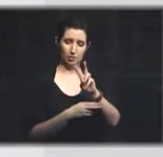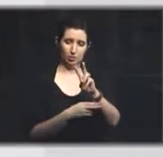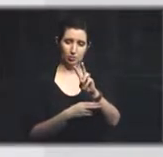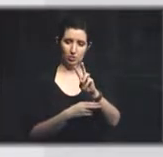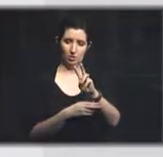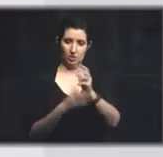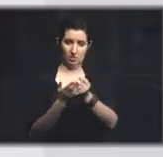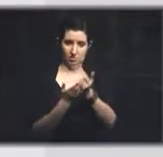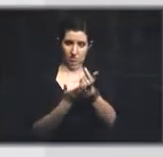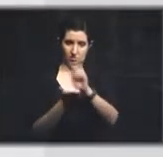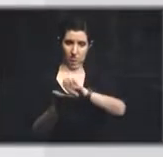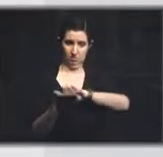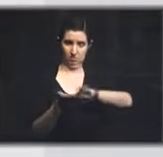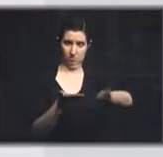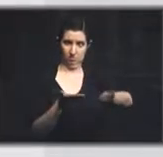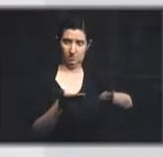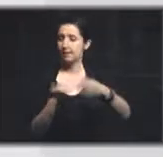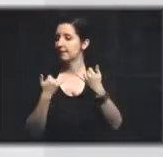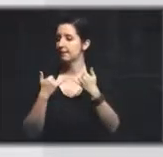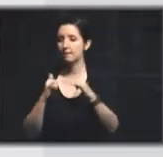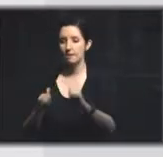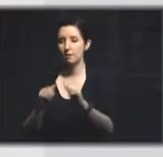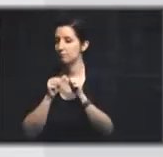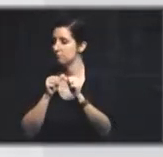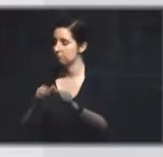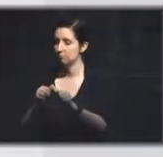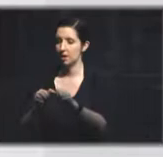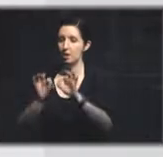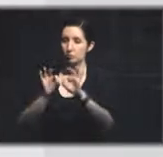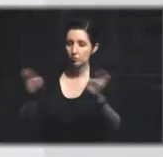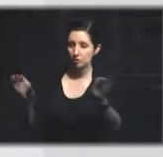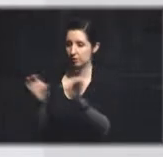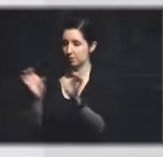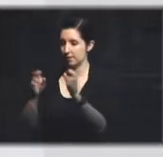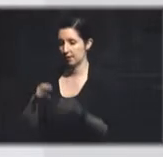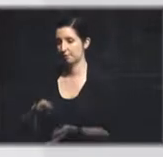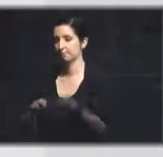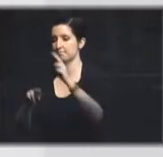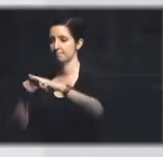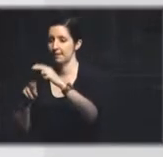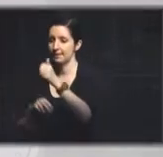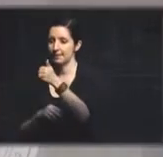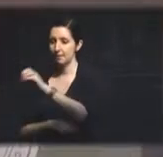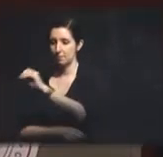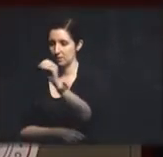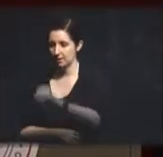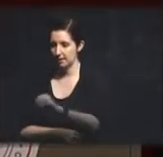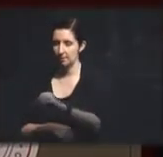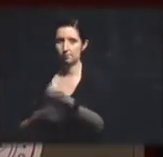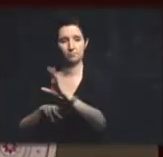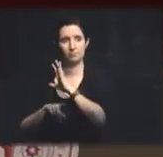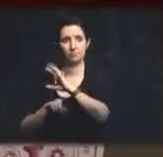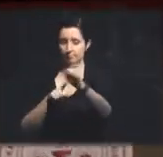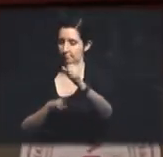still increased the number of certificates and degrees awarded by 10%. Pretty remarkable.